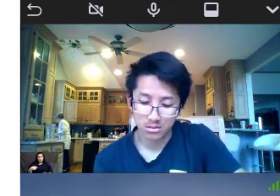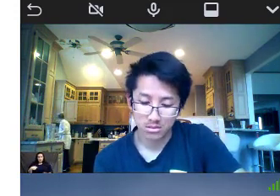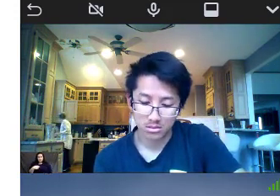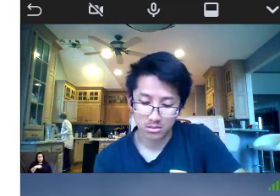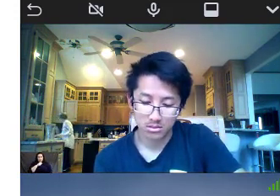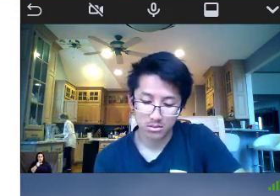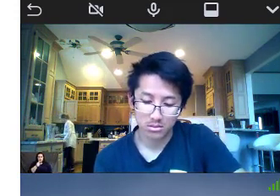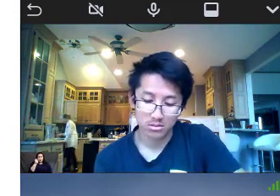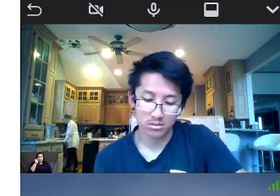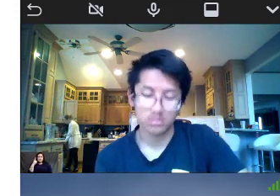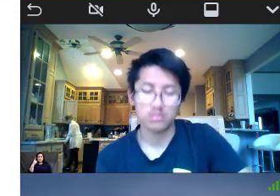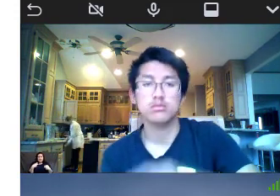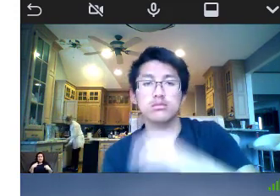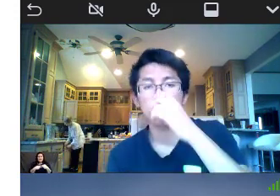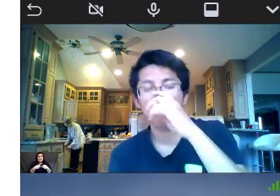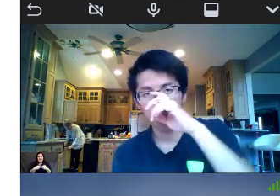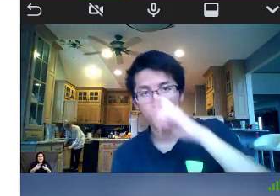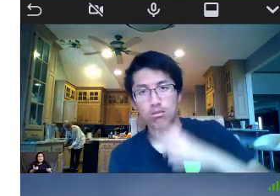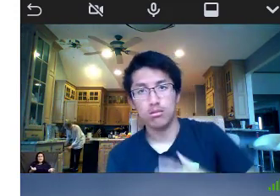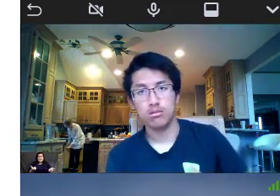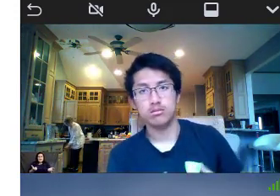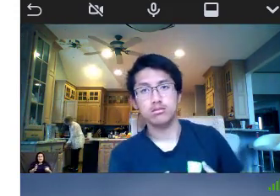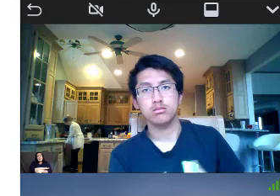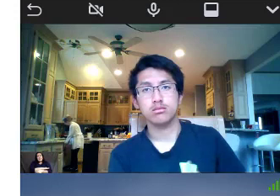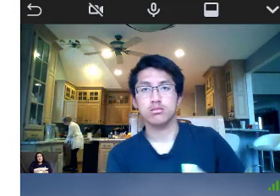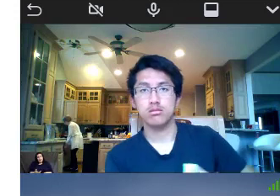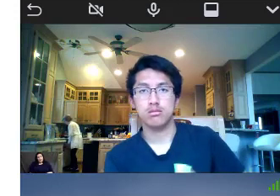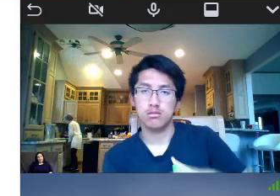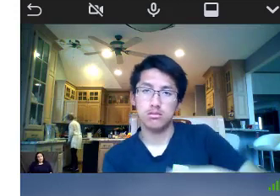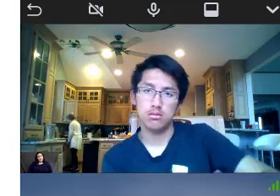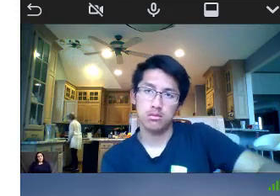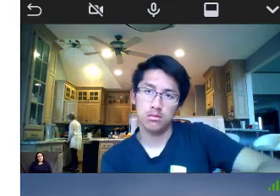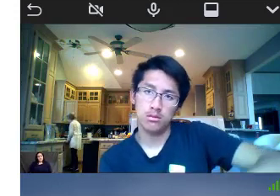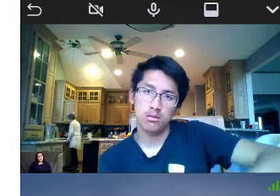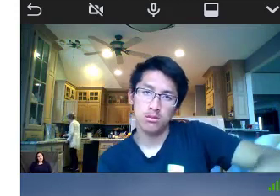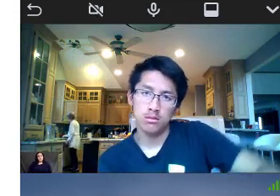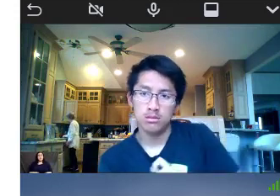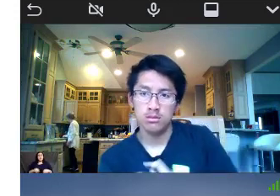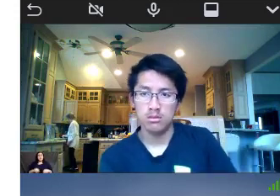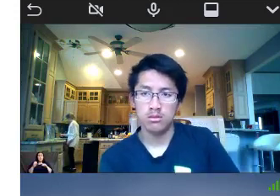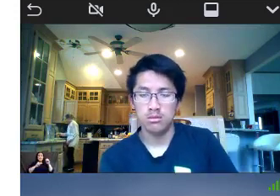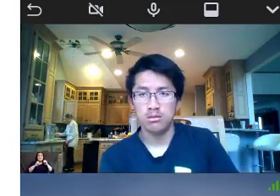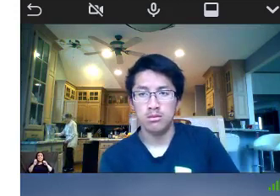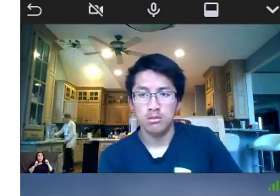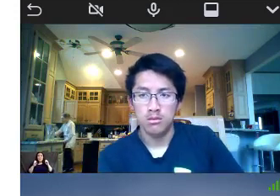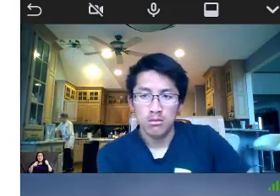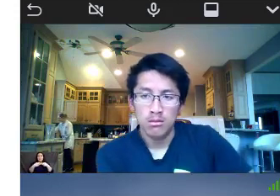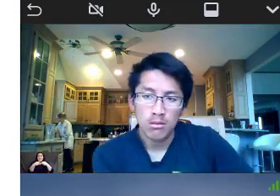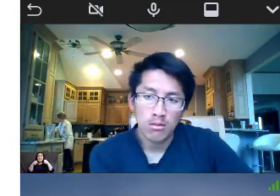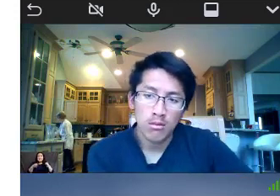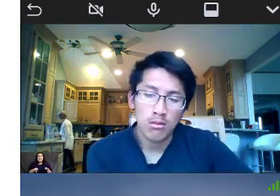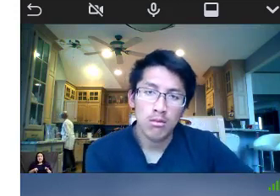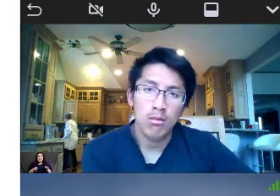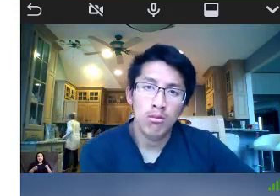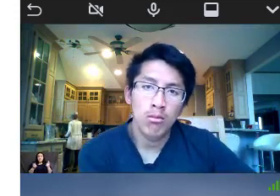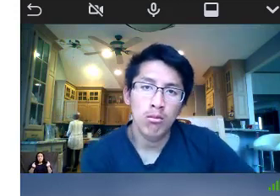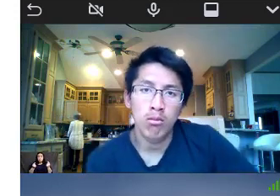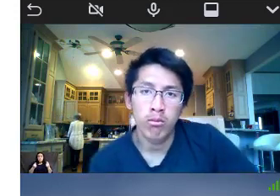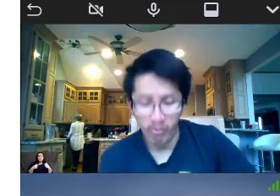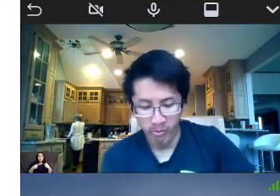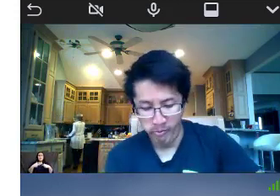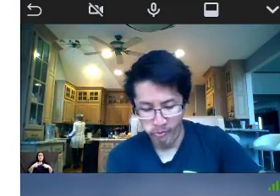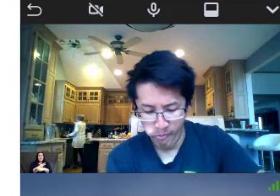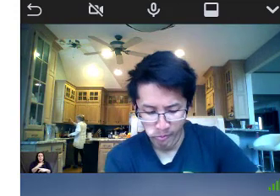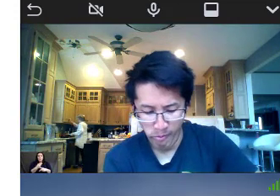So what we need to do is, or what experimentalists do, is they calculate Reynolds or